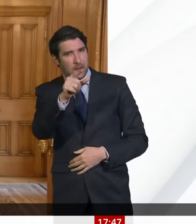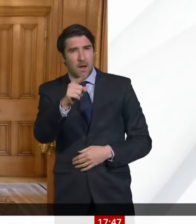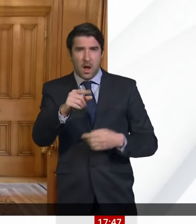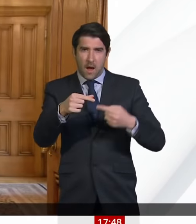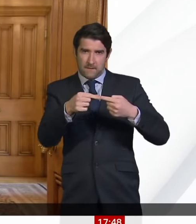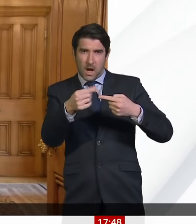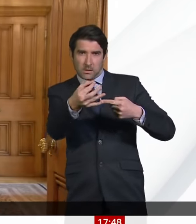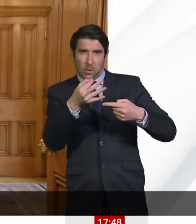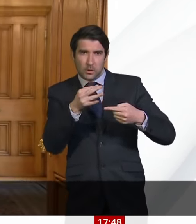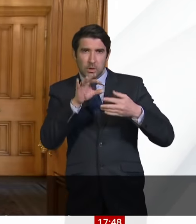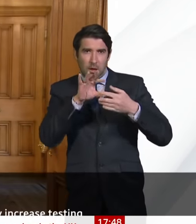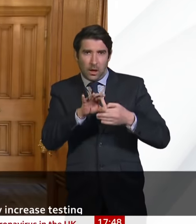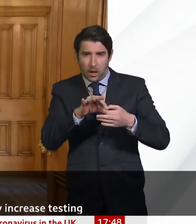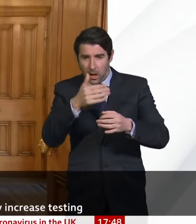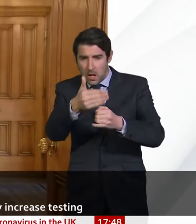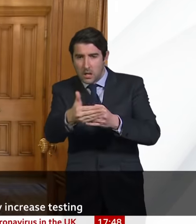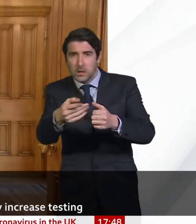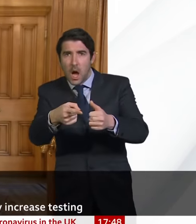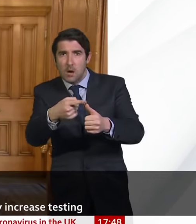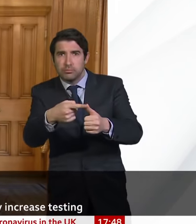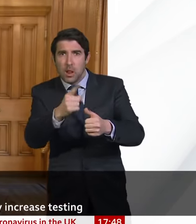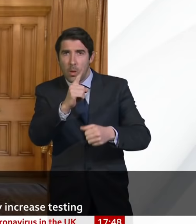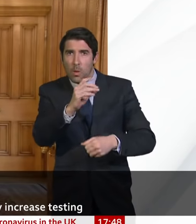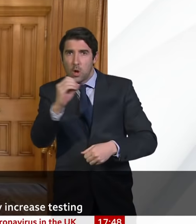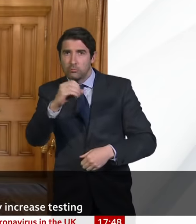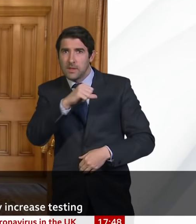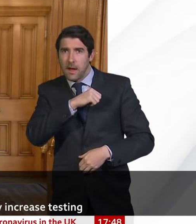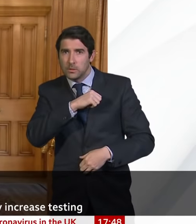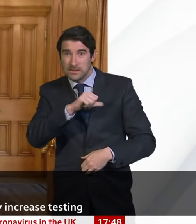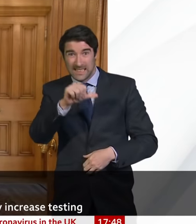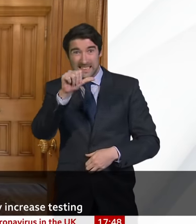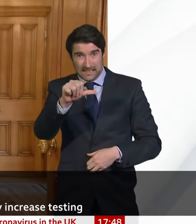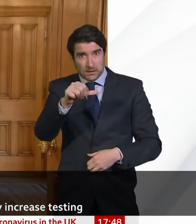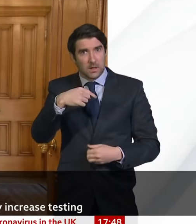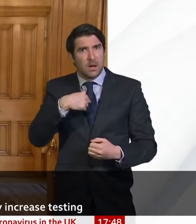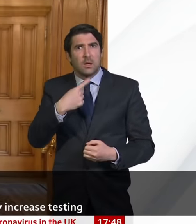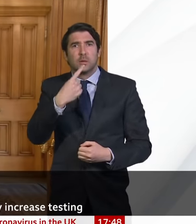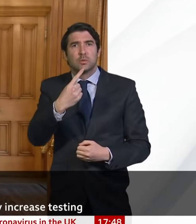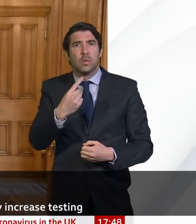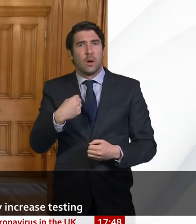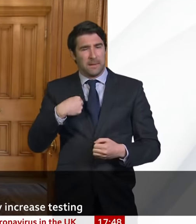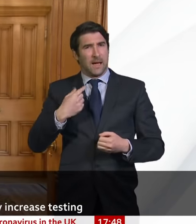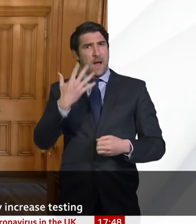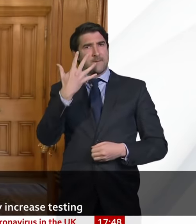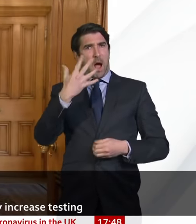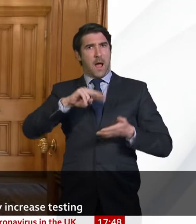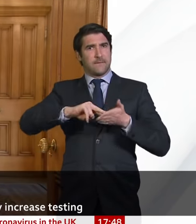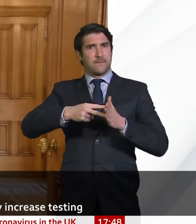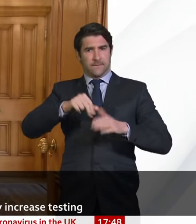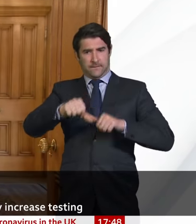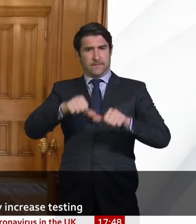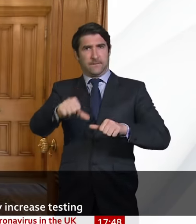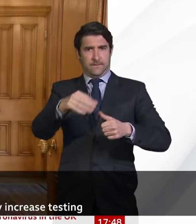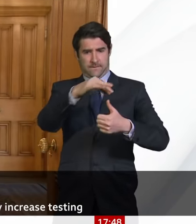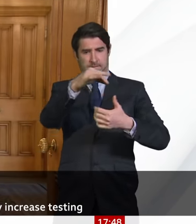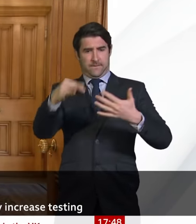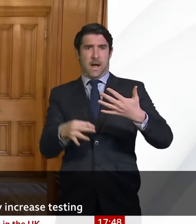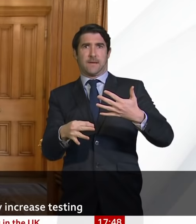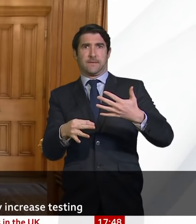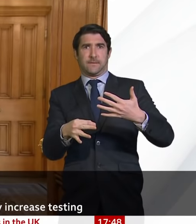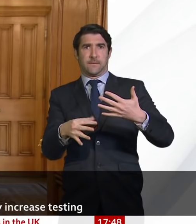a day by the end of this month is over all 5 pillars. Now, if one of the large-scale